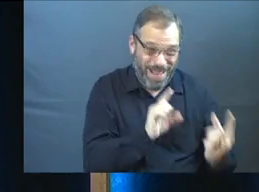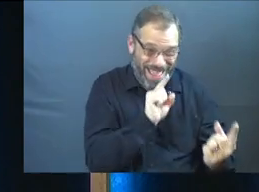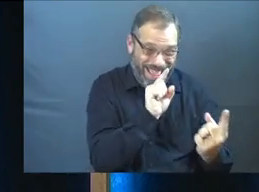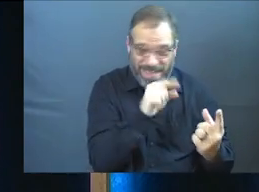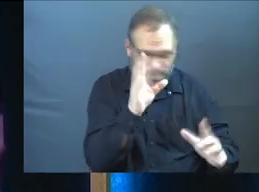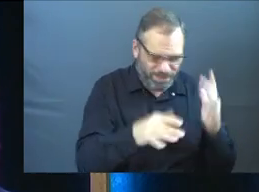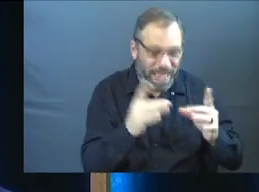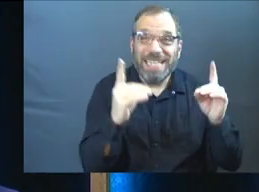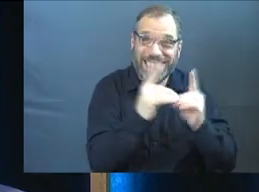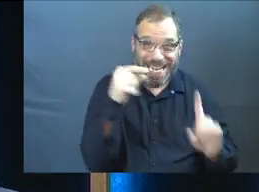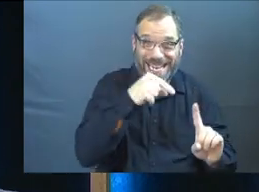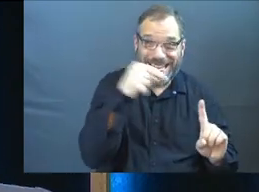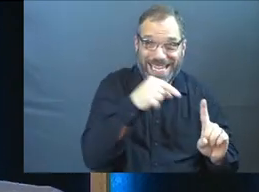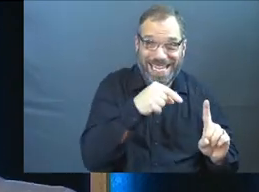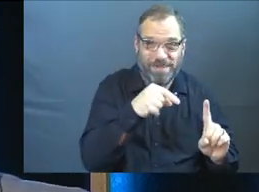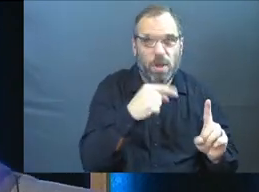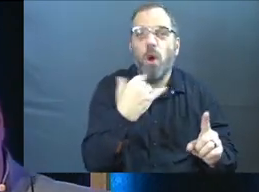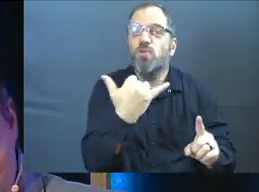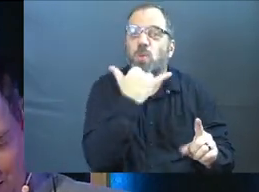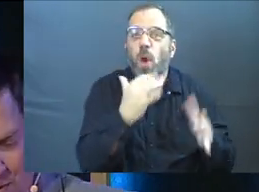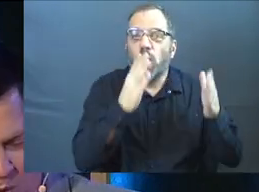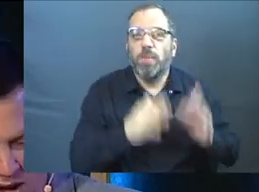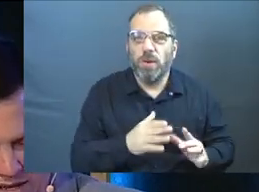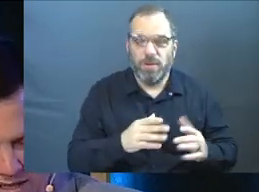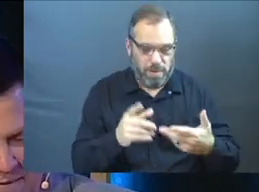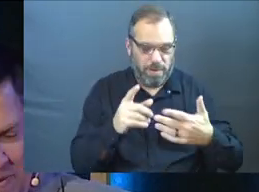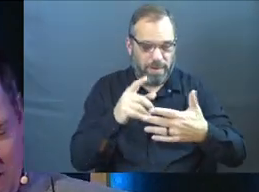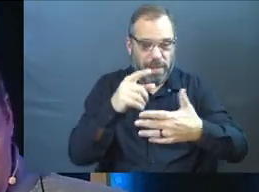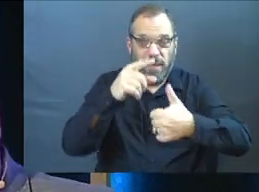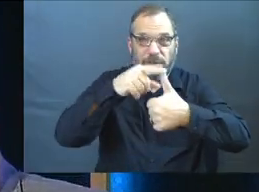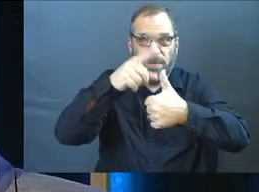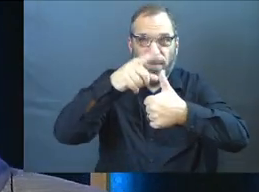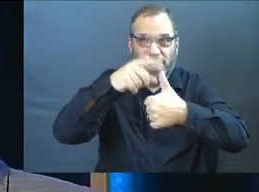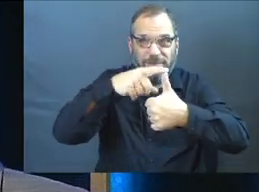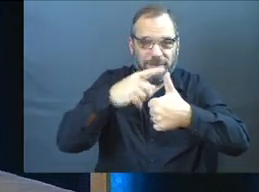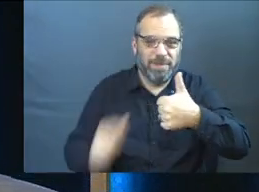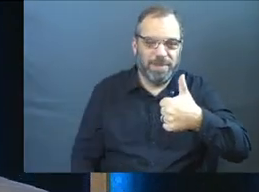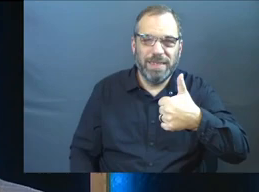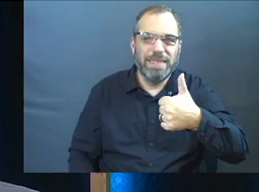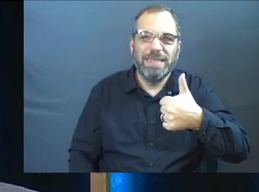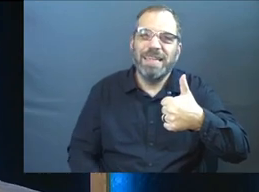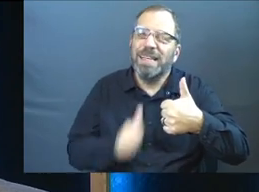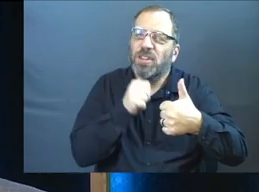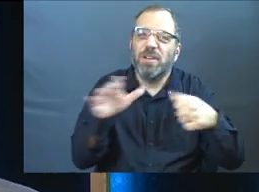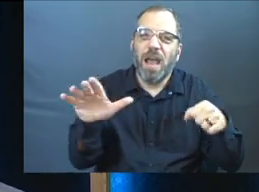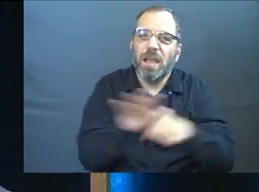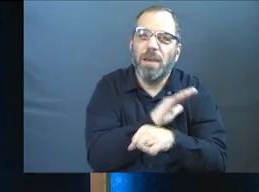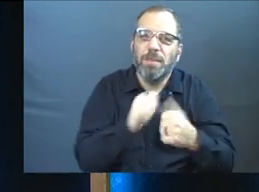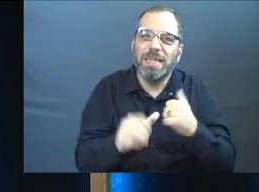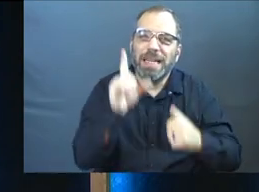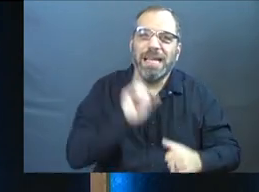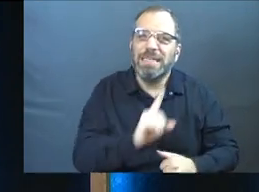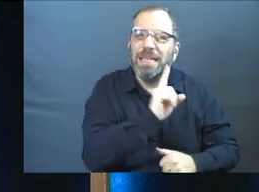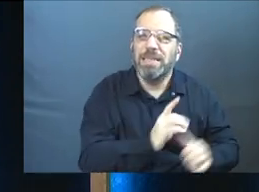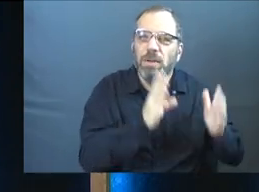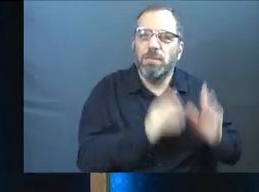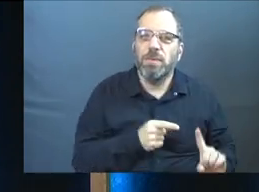meeting, that you're dating right now is not the right person. Number one, they aren't complete as a single